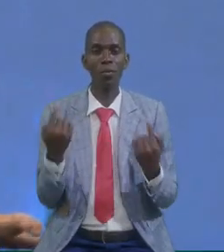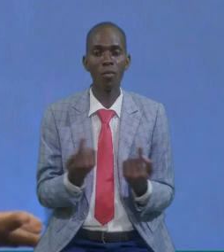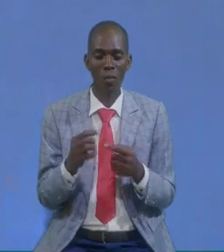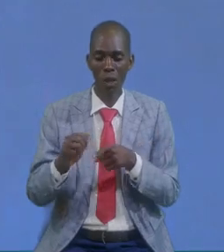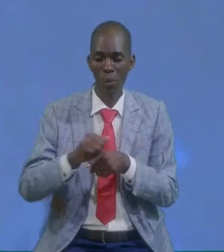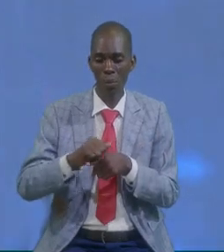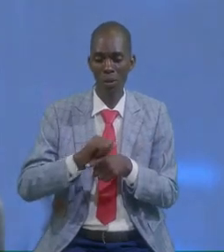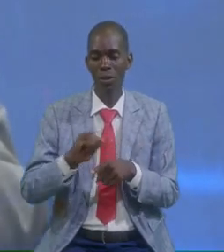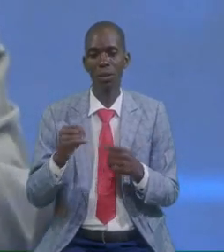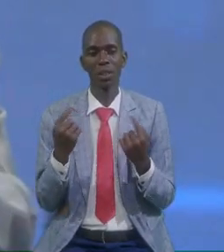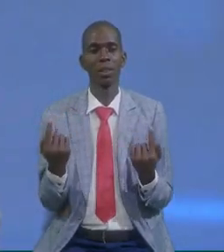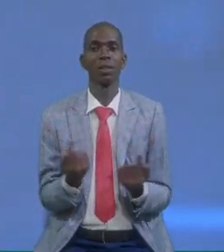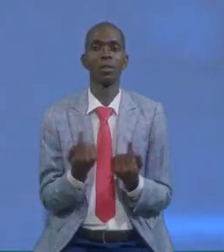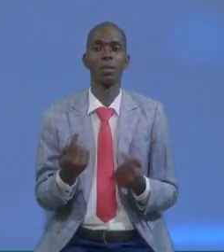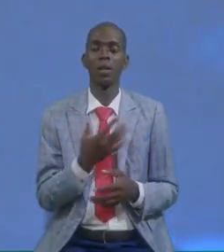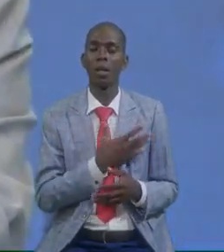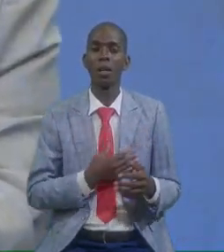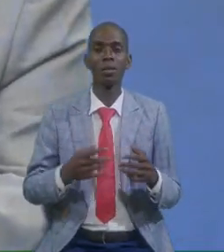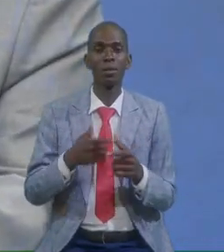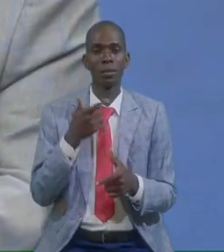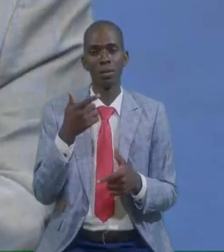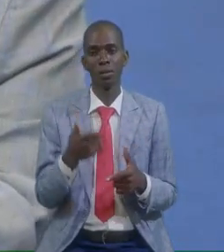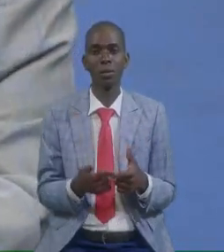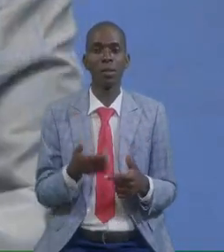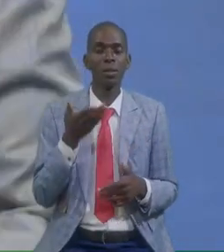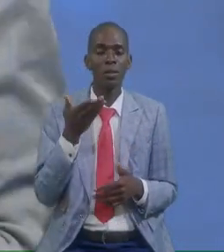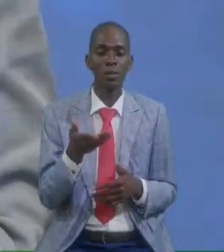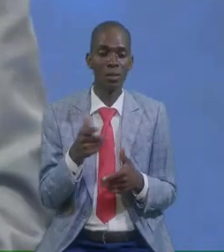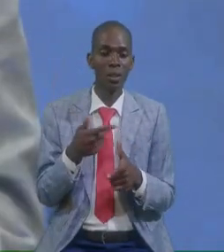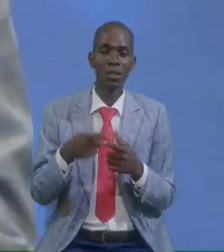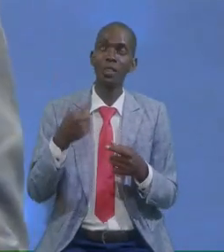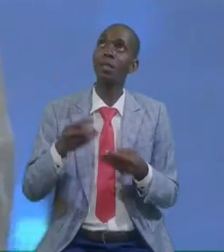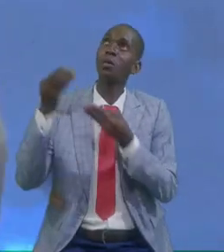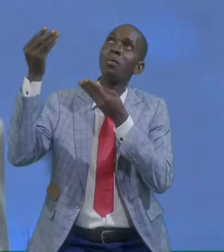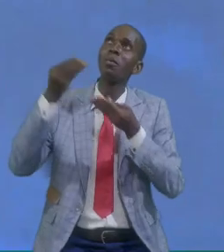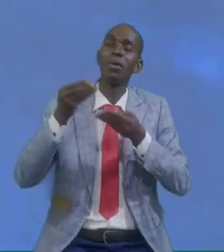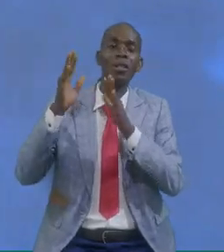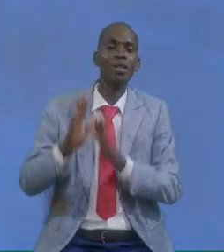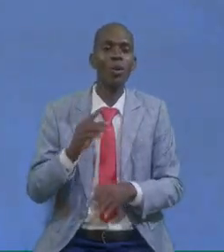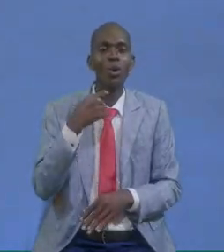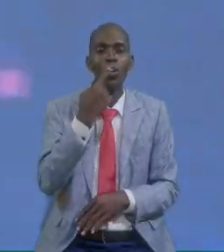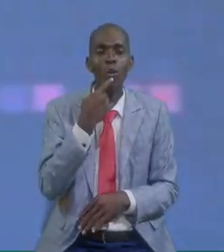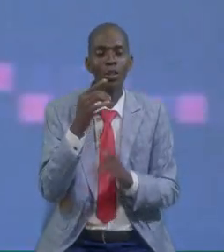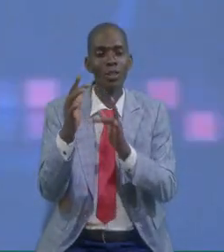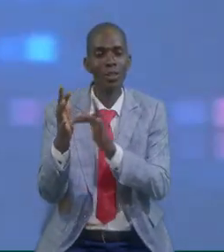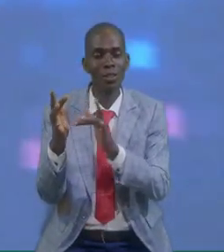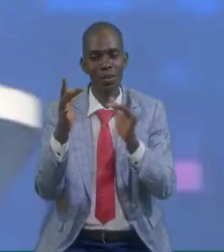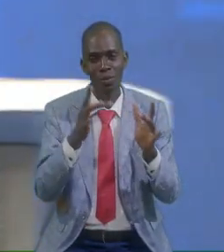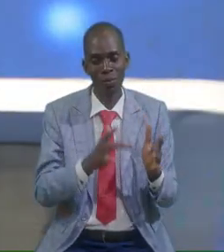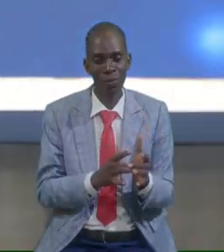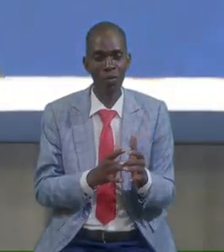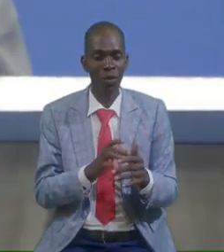practicing sin. And then the mediator, his name is Jesus. He holds